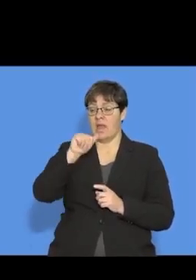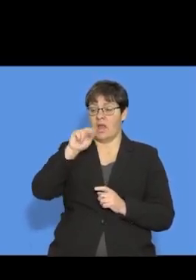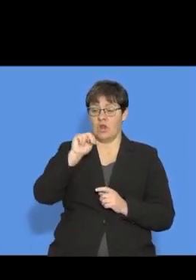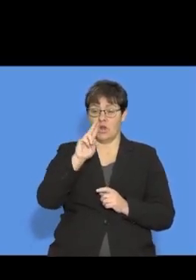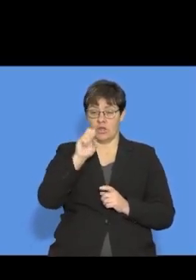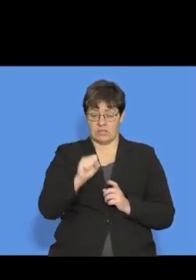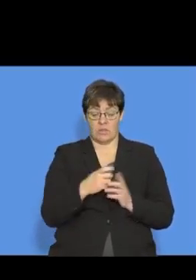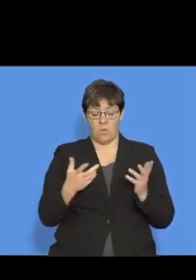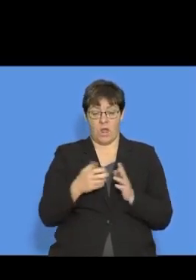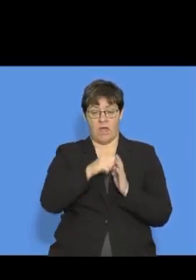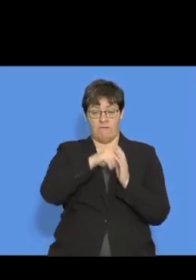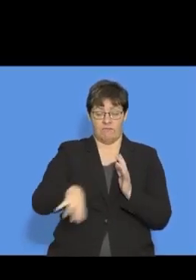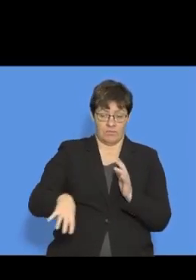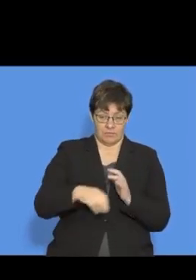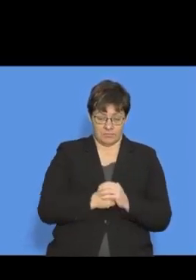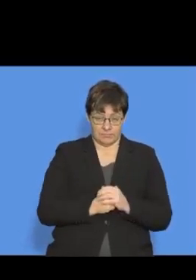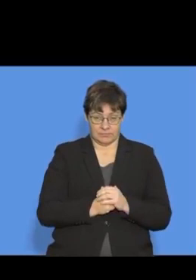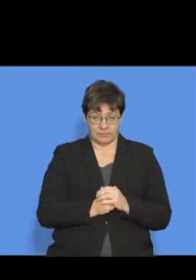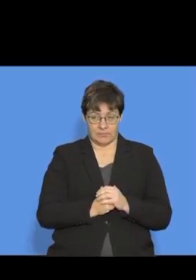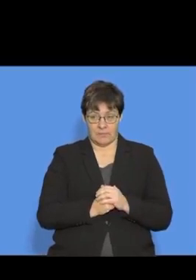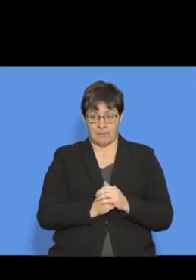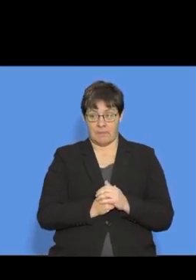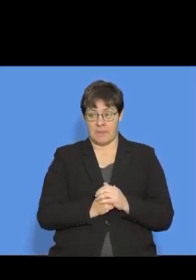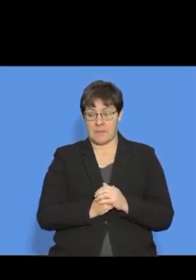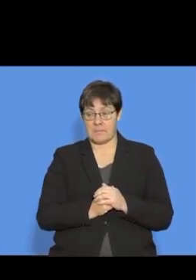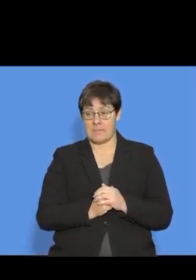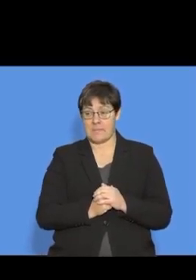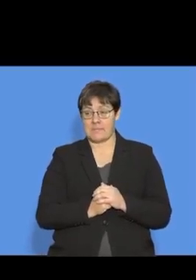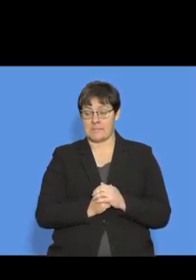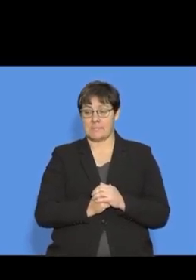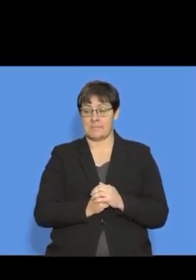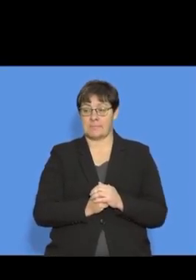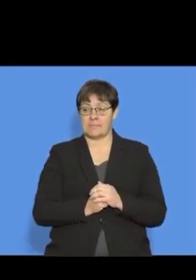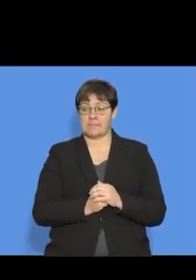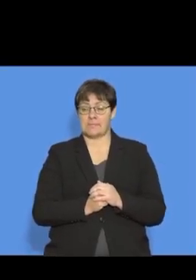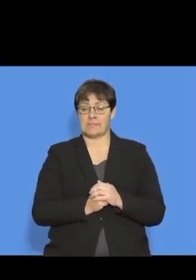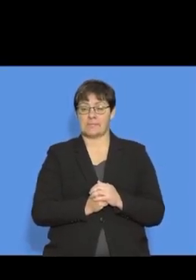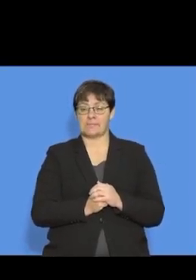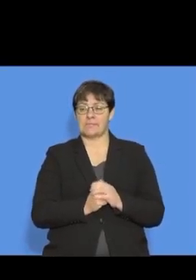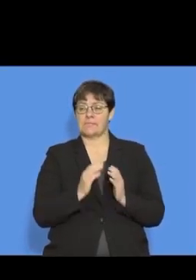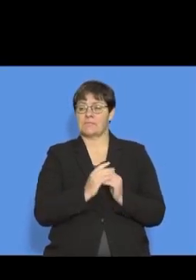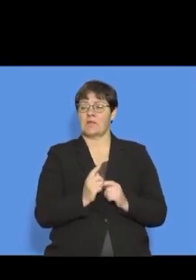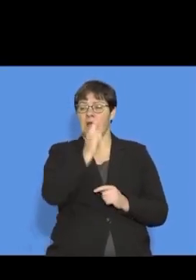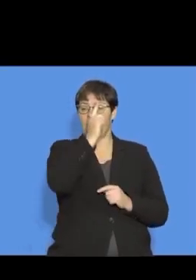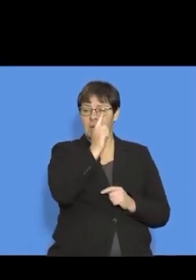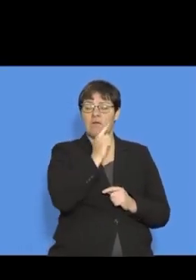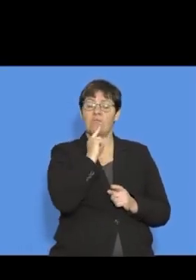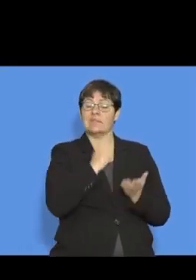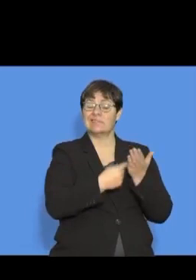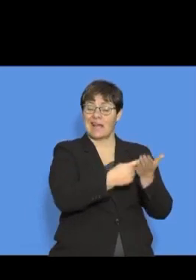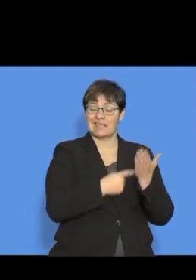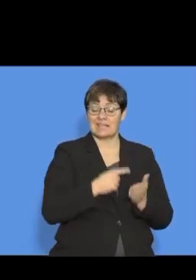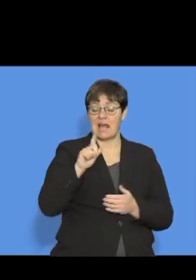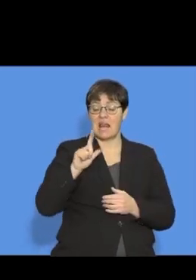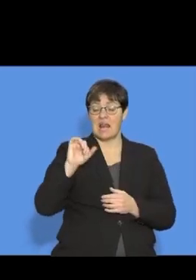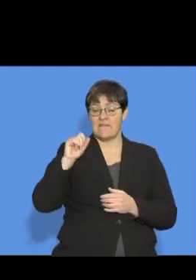the part at which the food is then released, or the undigested bits are released. Further up, we need to talk